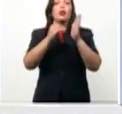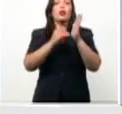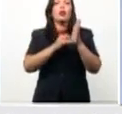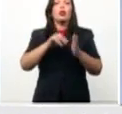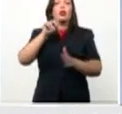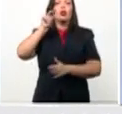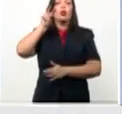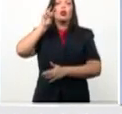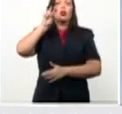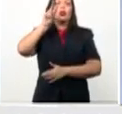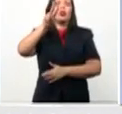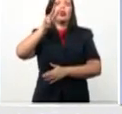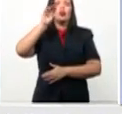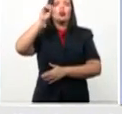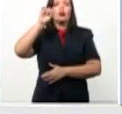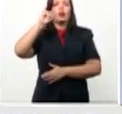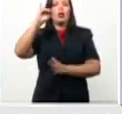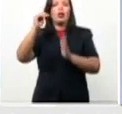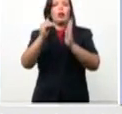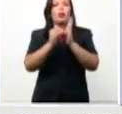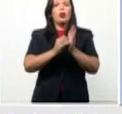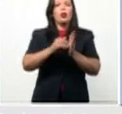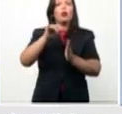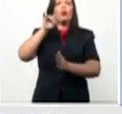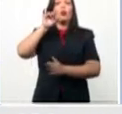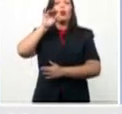3,206,492 confirmed cases,